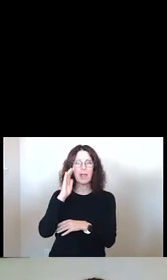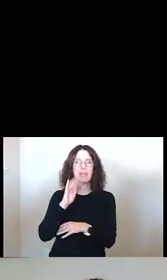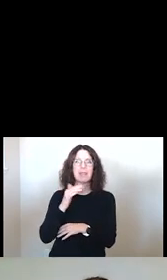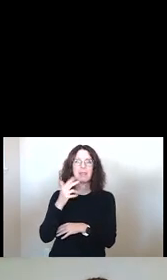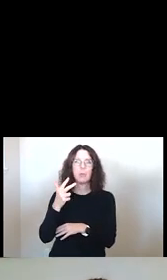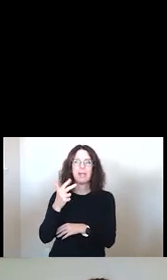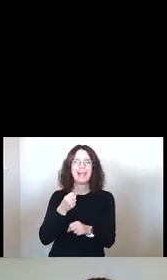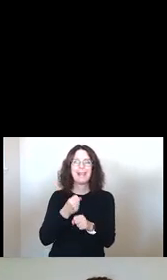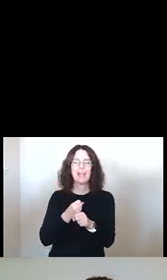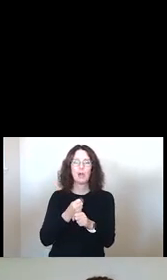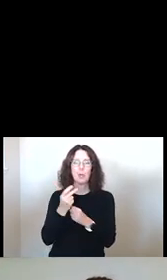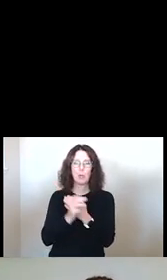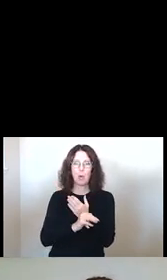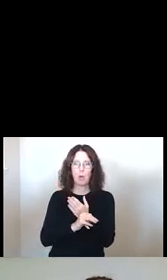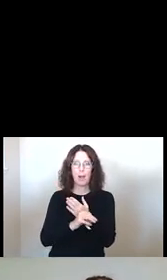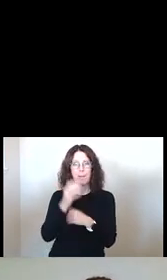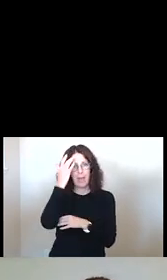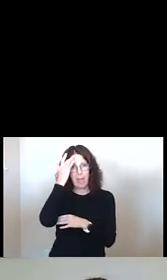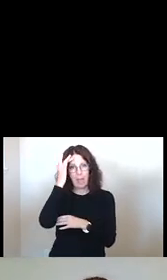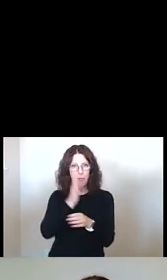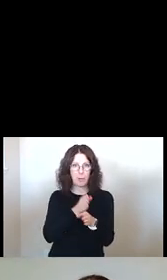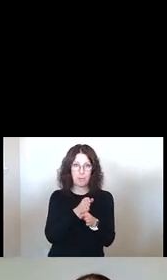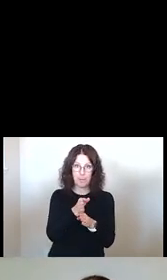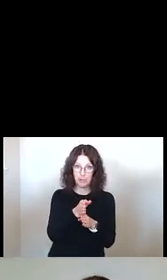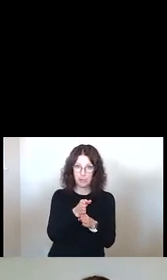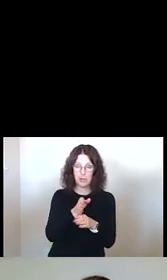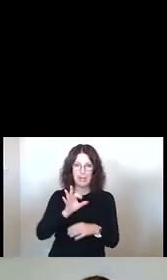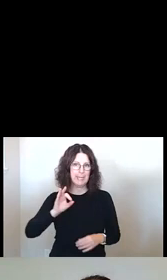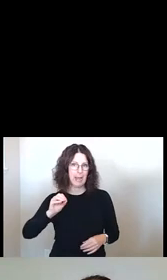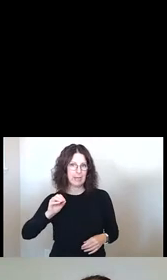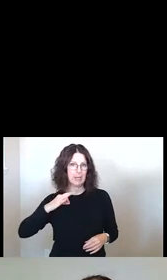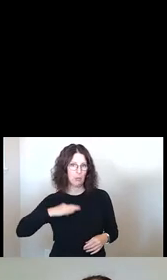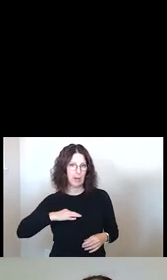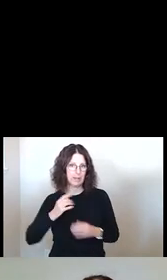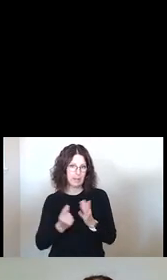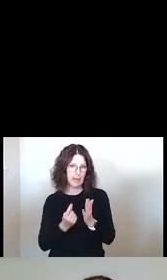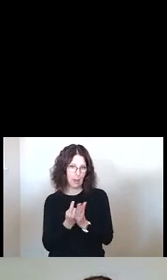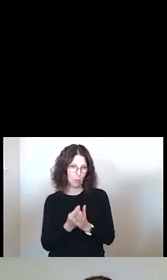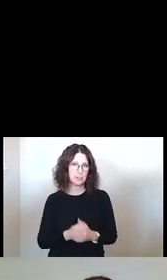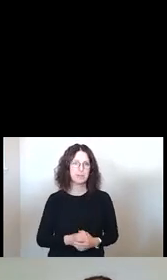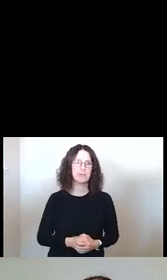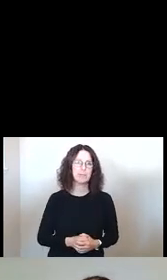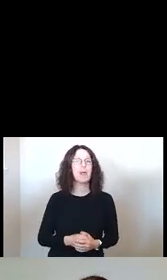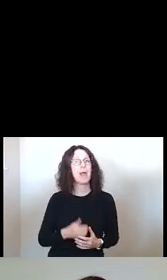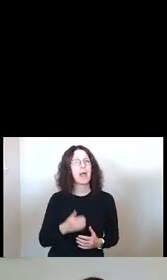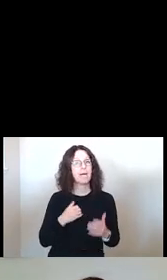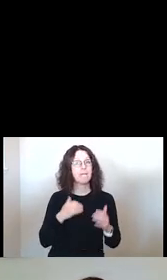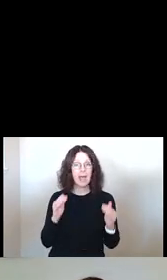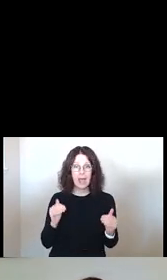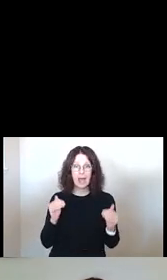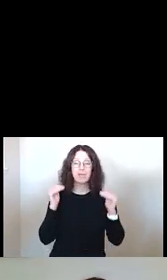major with 90 credit hours. We also have both an advanced and